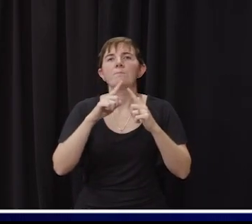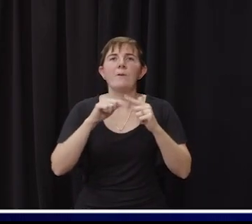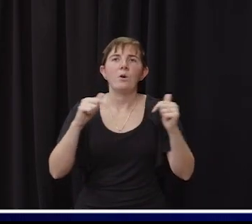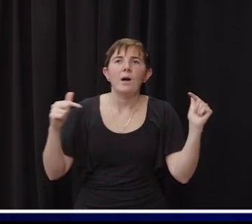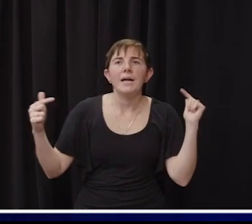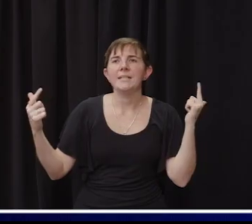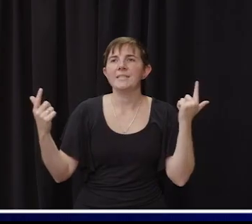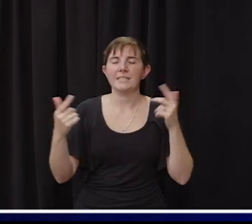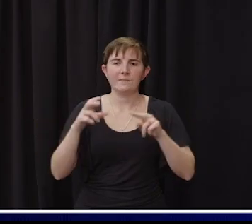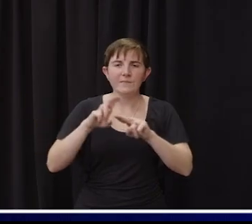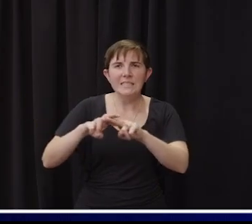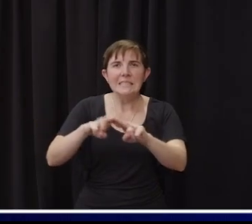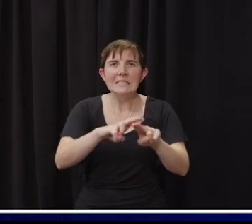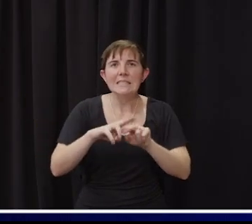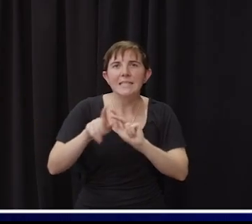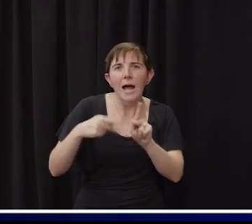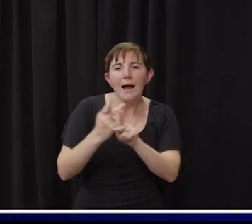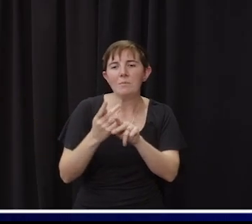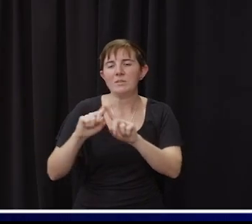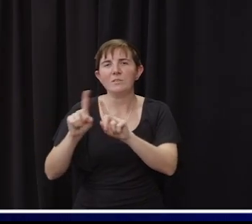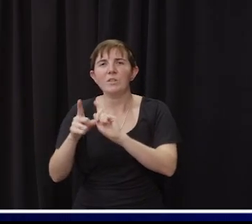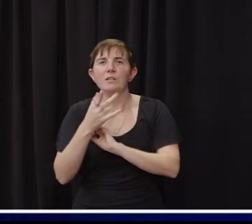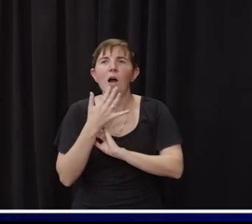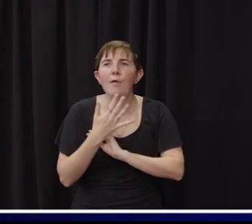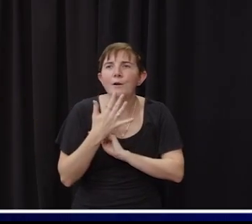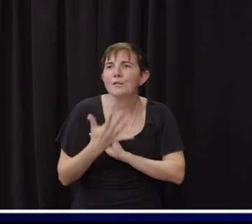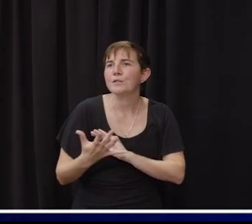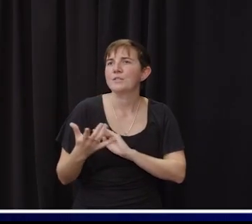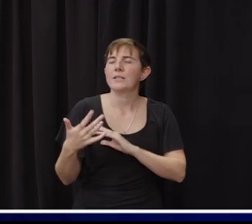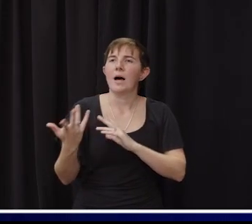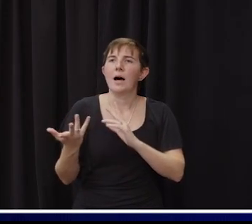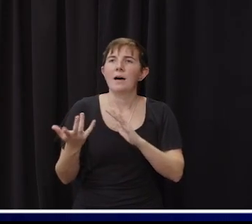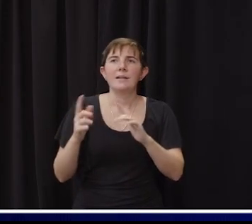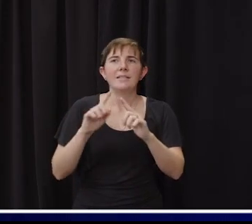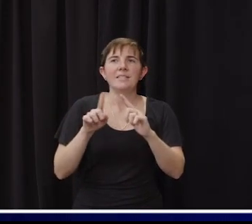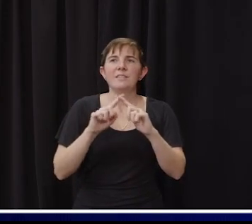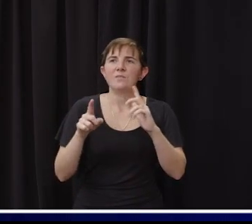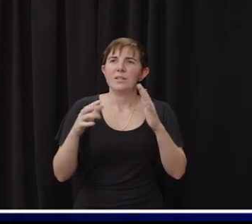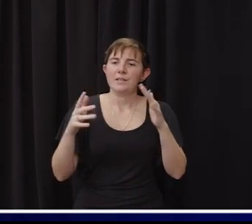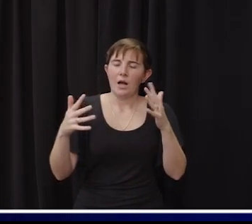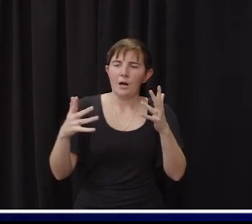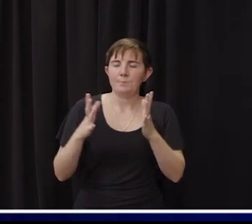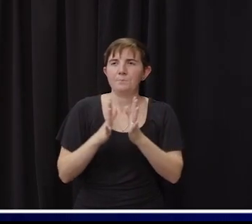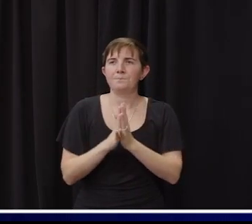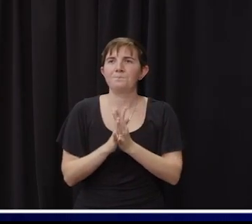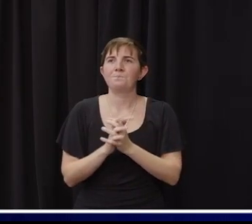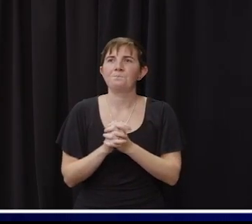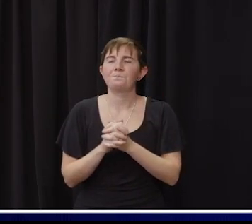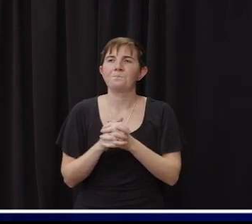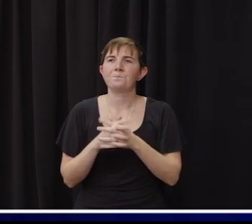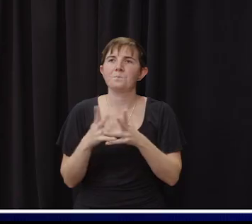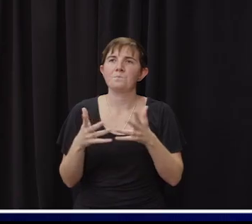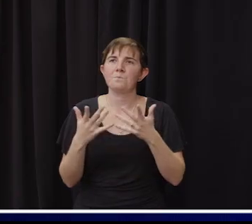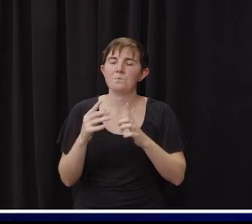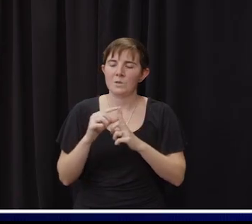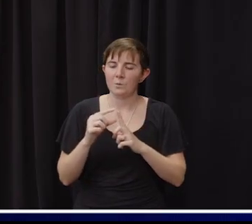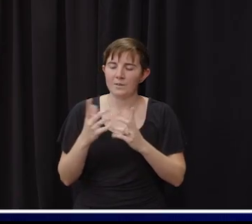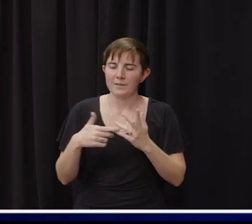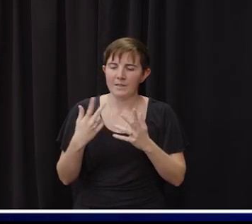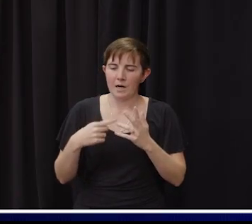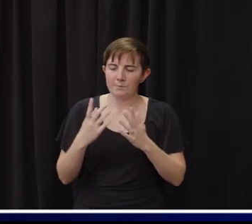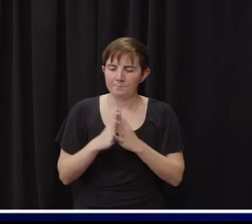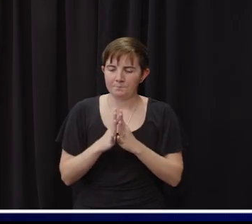of seating area, colors, different levels of sort